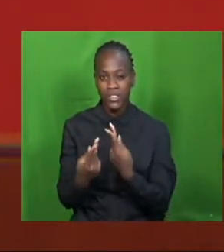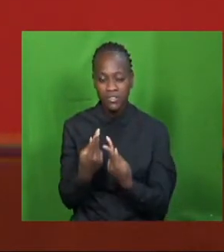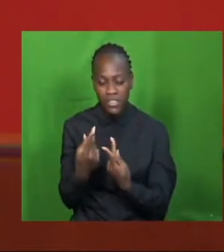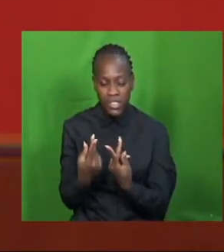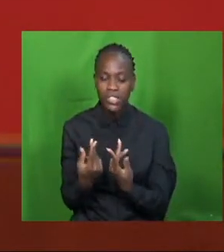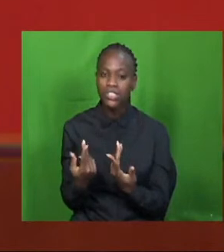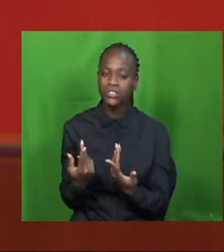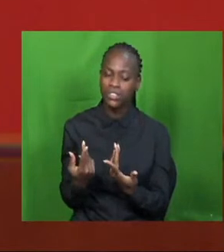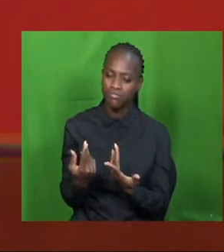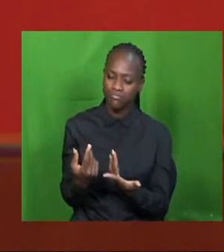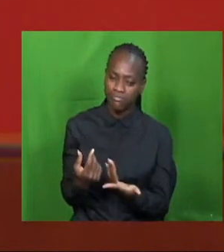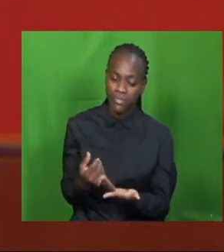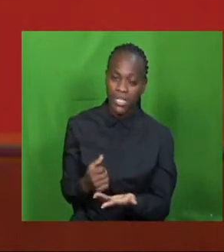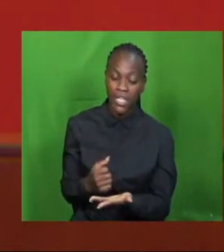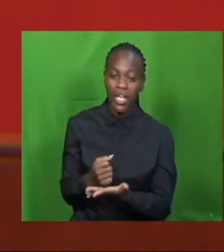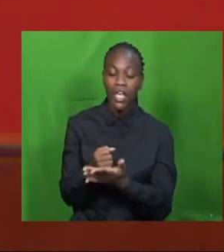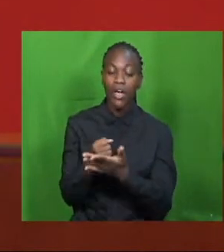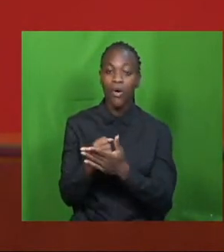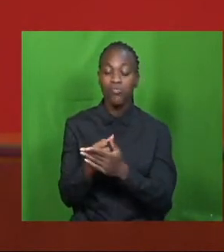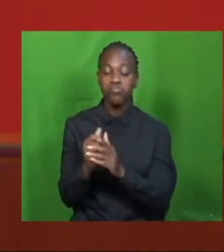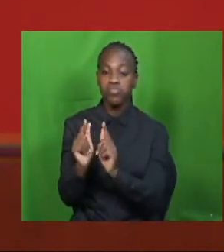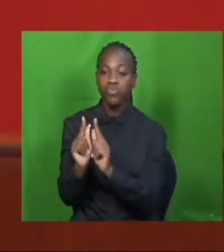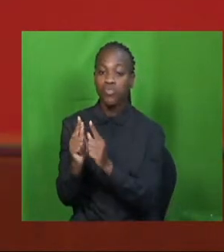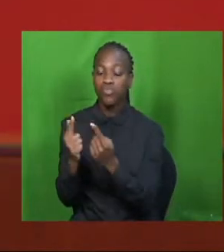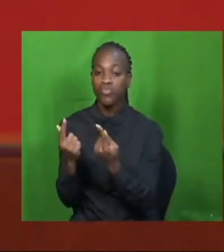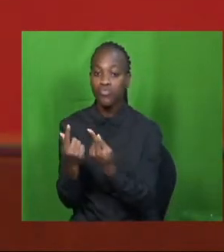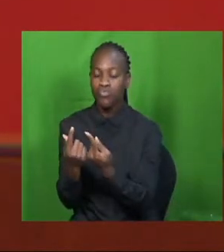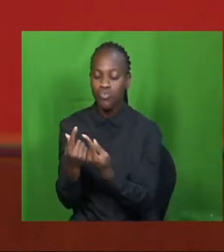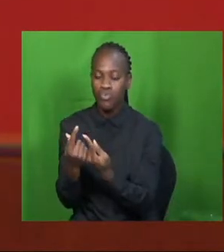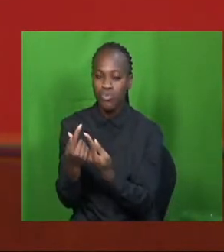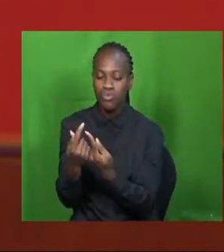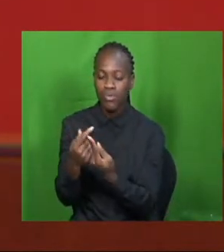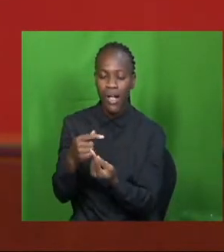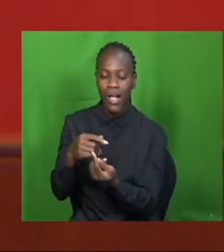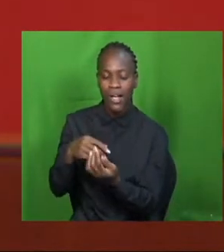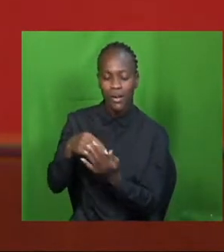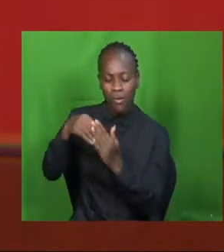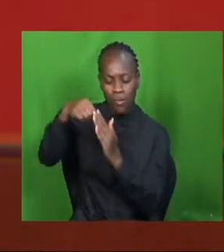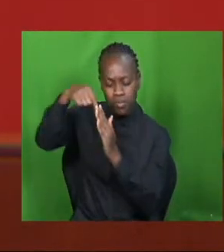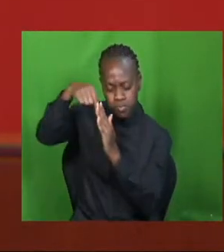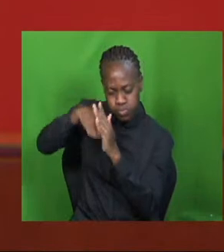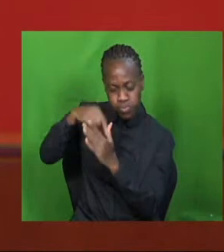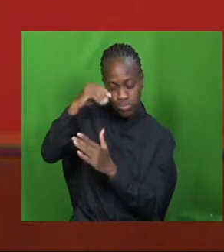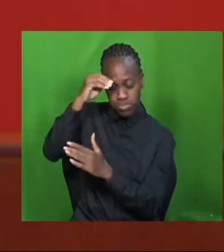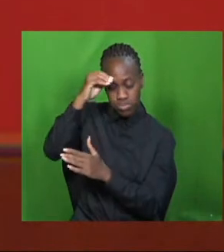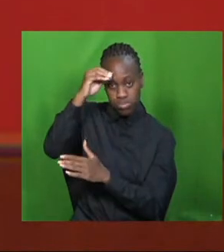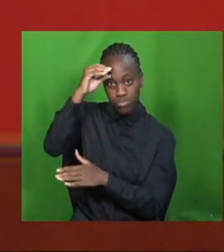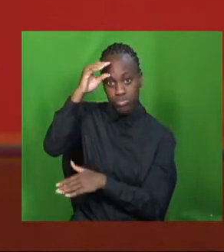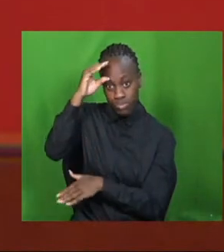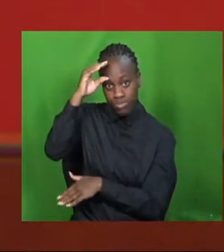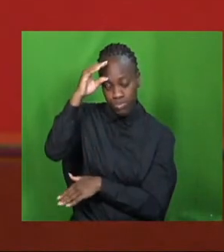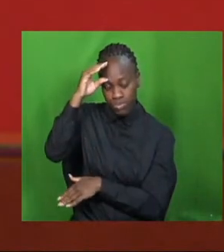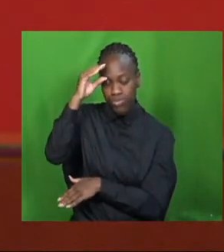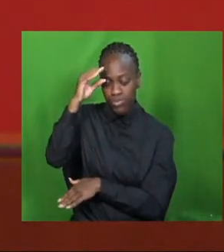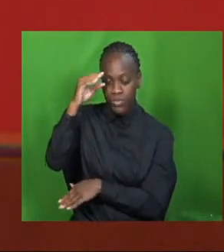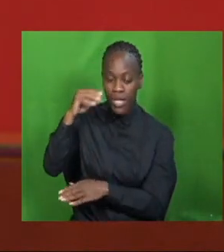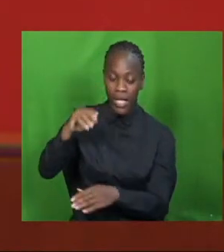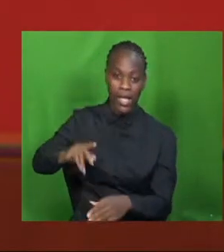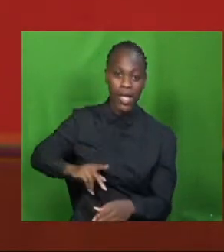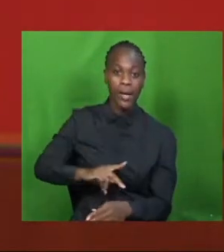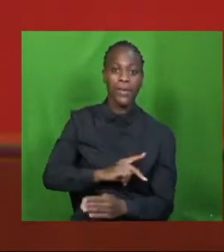money. With this, I think we've resolved this matter, and we'll proceed to